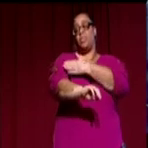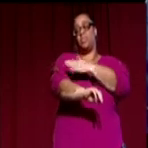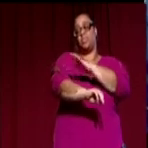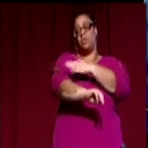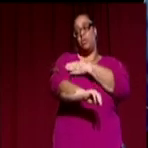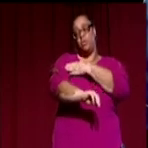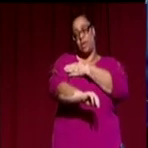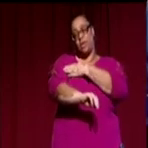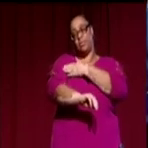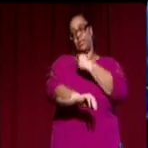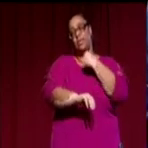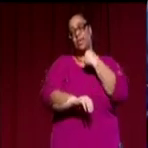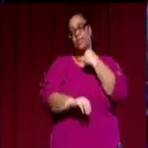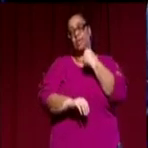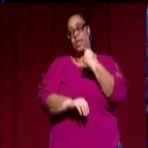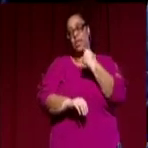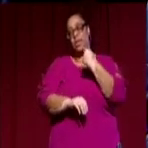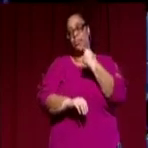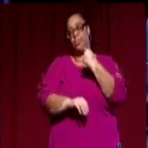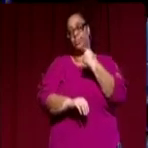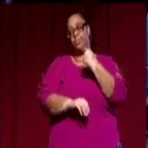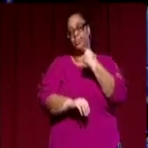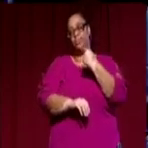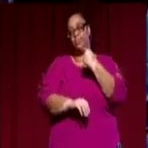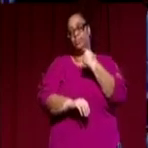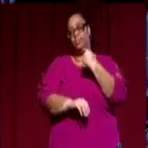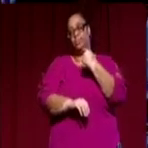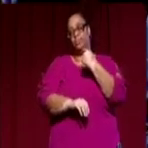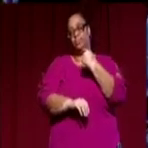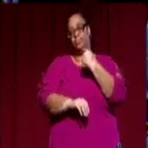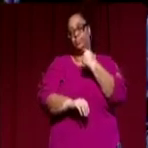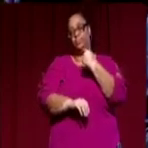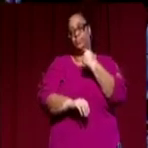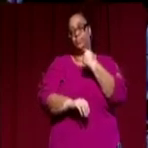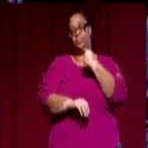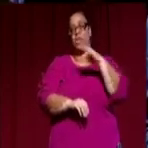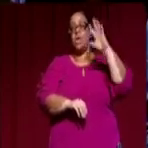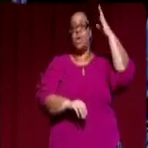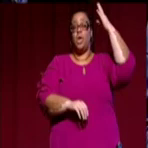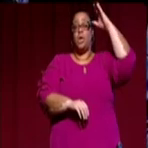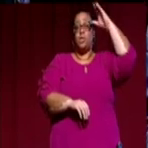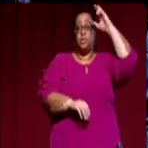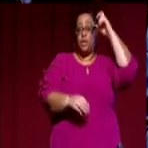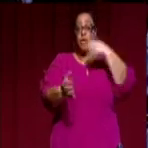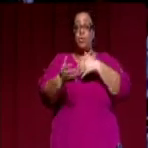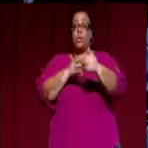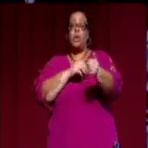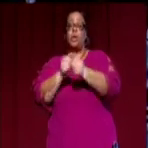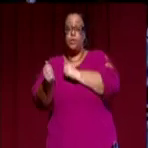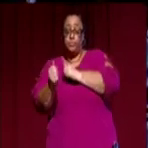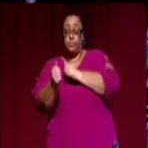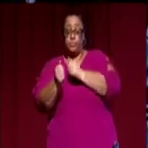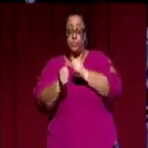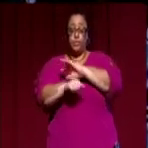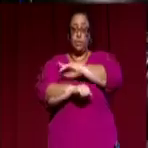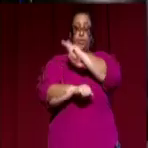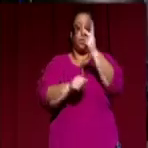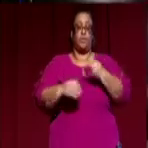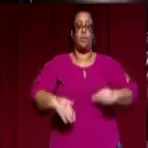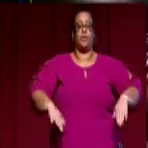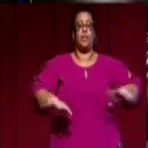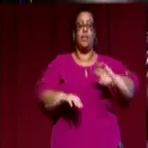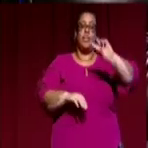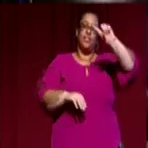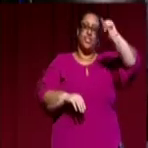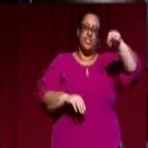with the junior choir, nobody knew I could sing, was Satan, We're Gonna Tear Your Kingdom Down. Shirley C, just a little bit,